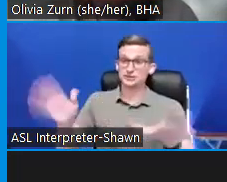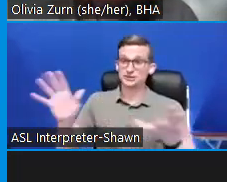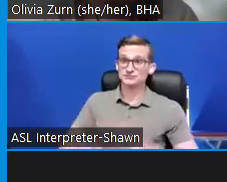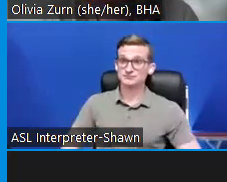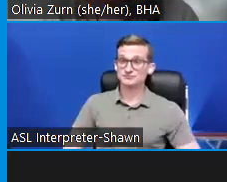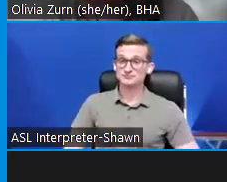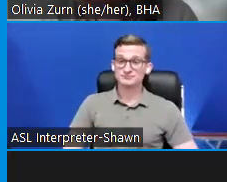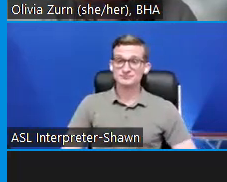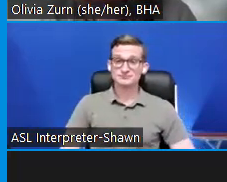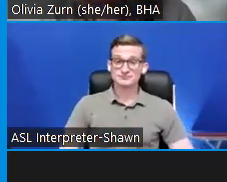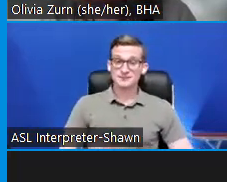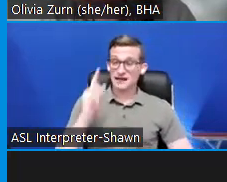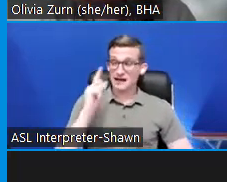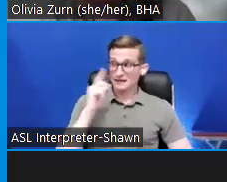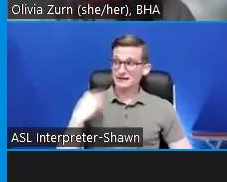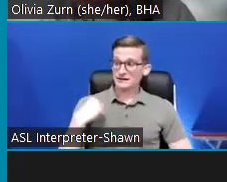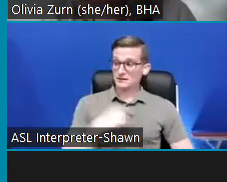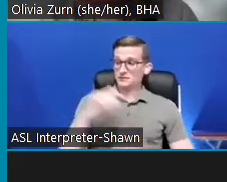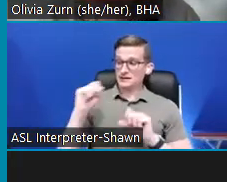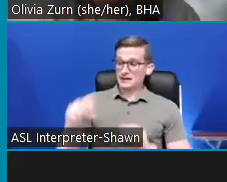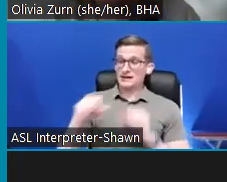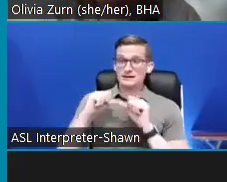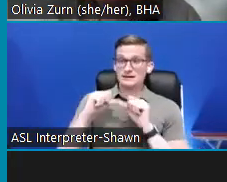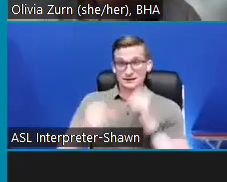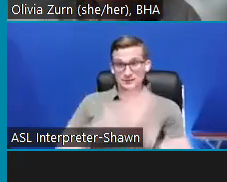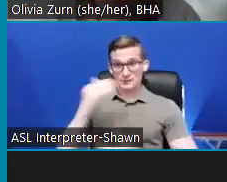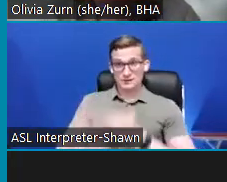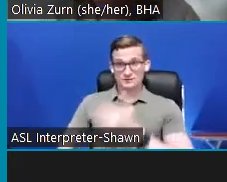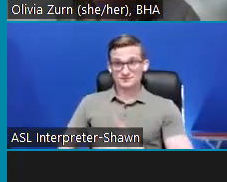So I think we can keep moving.